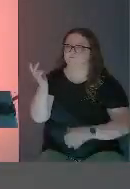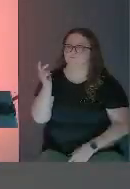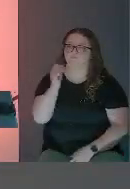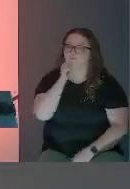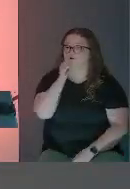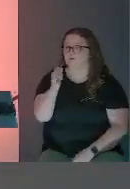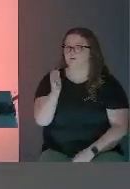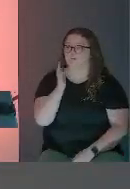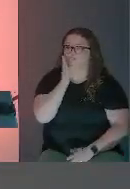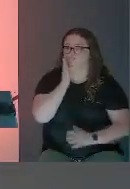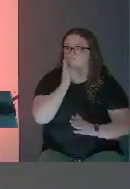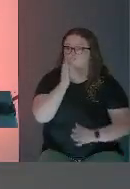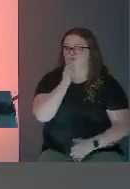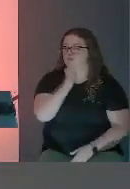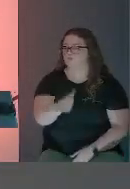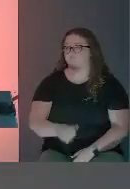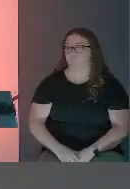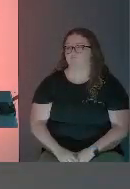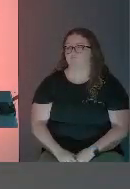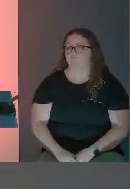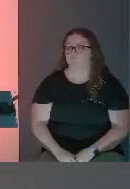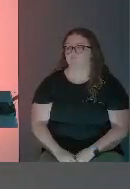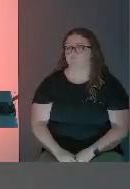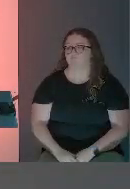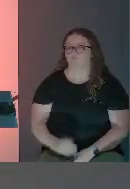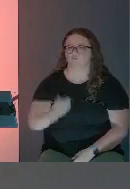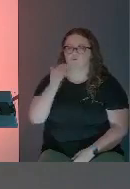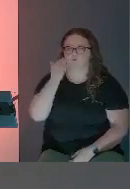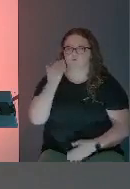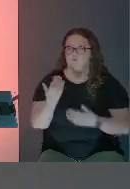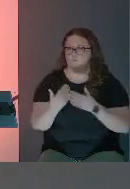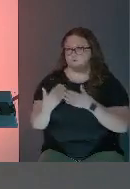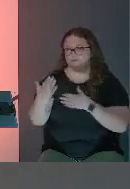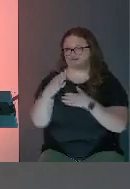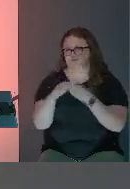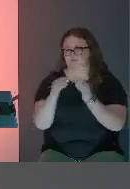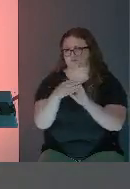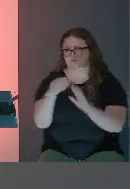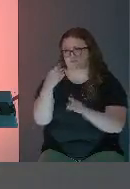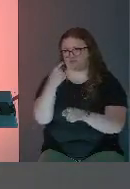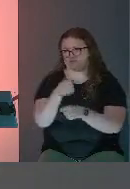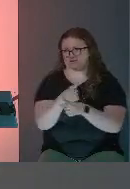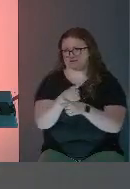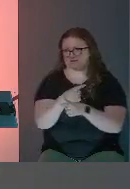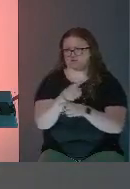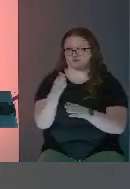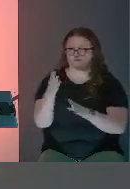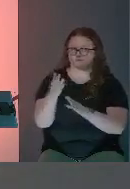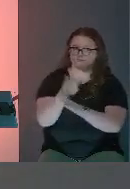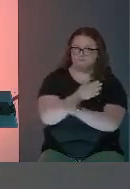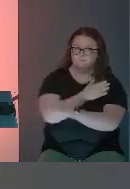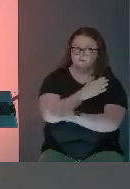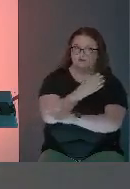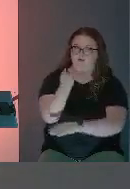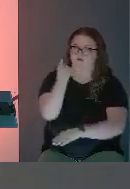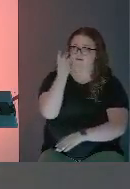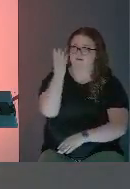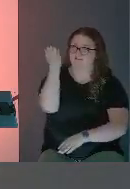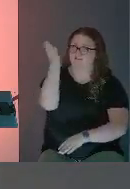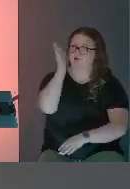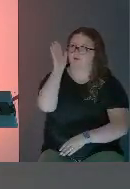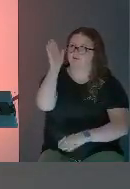ashamed. And we know the rest of the story, right? We went from understanding God's design,